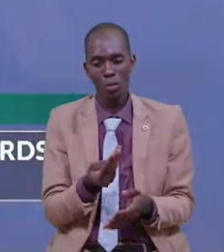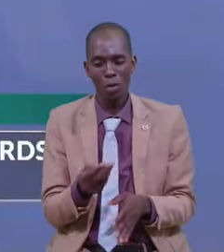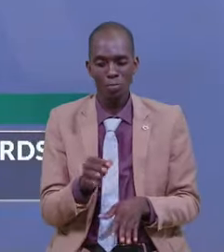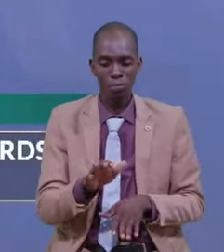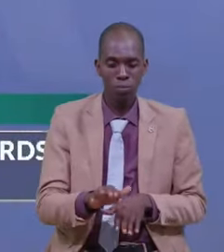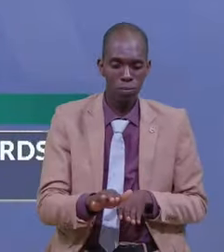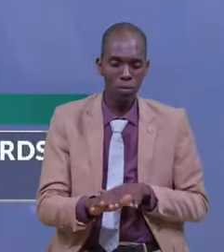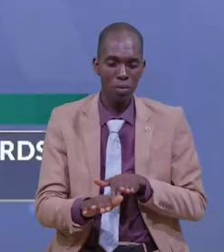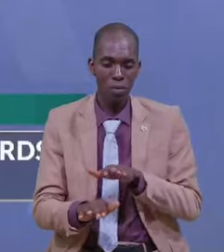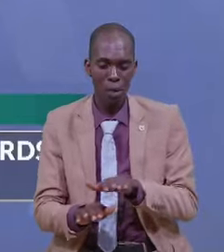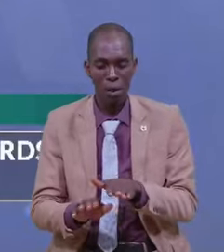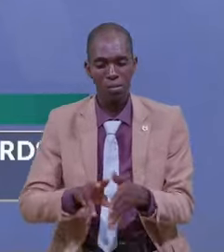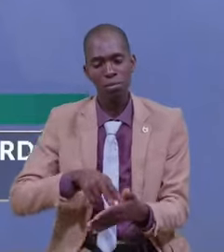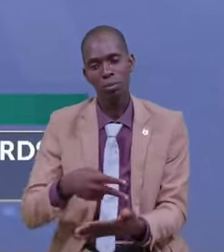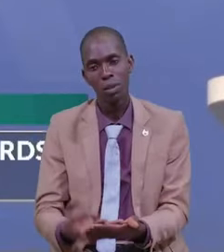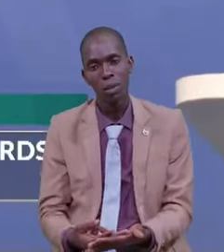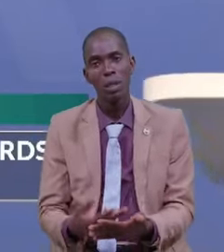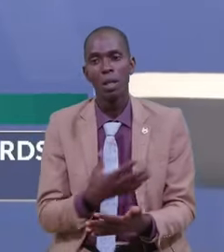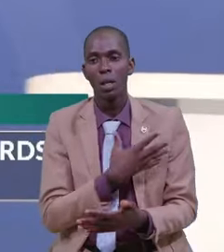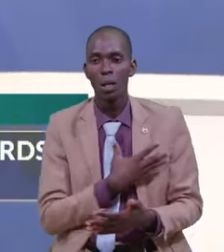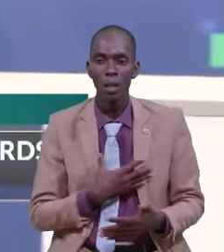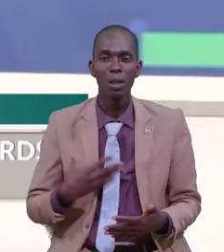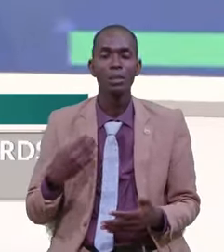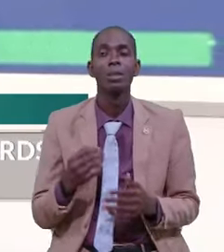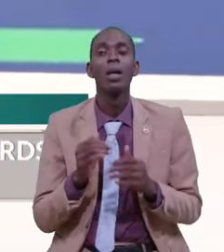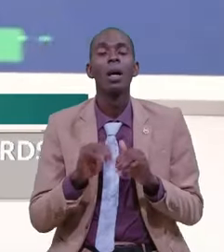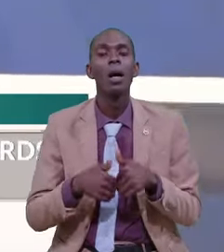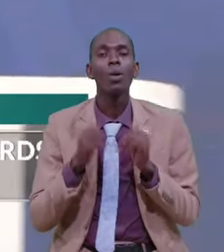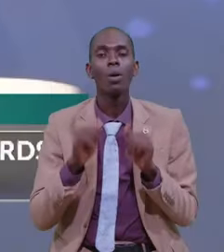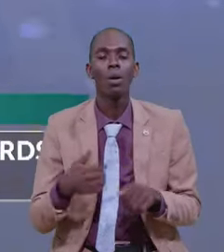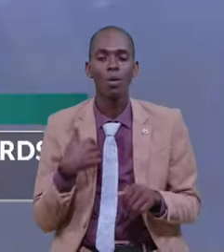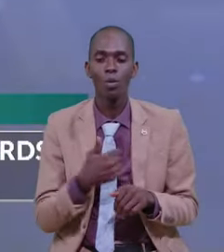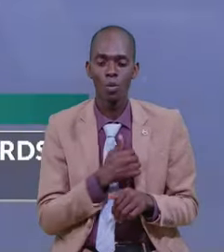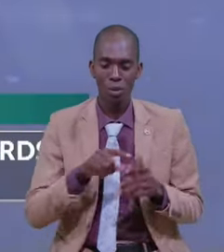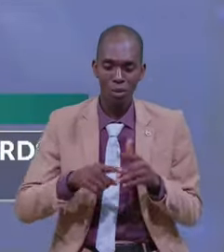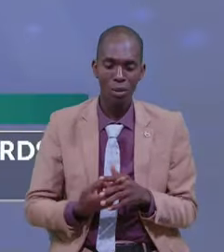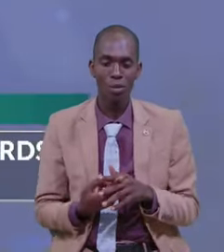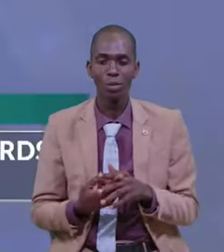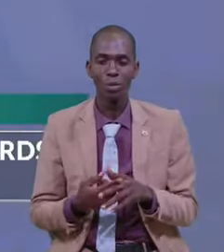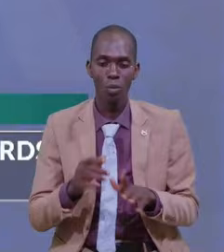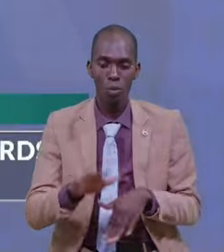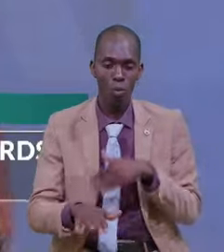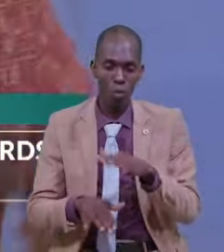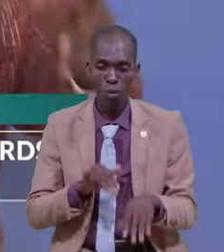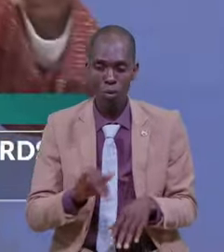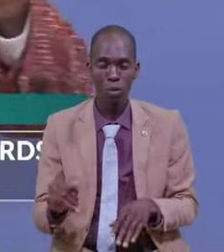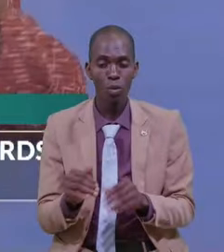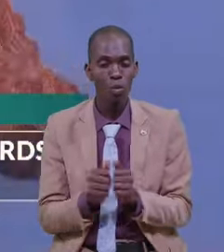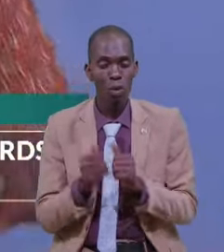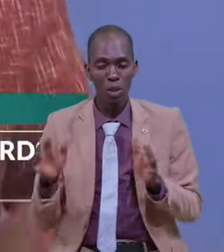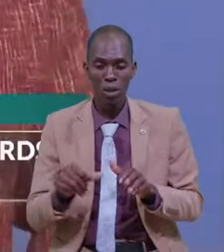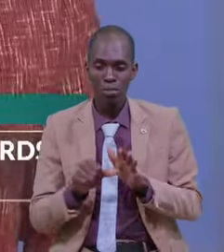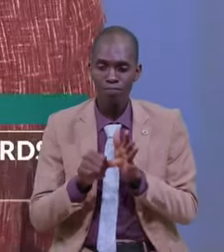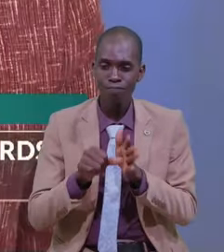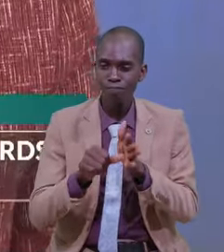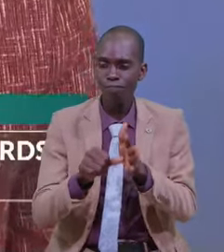And could we have started walking and continue walking without perseverance?